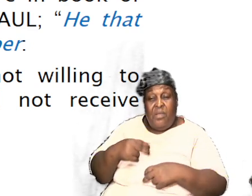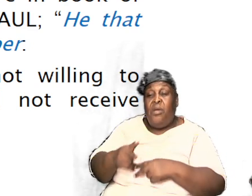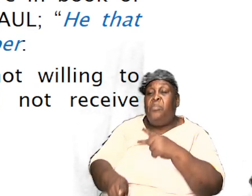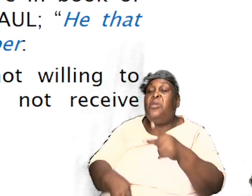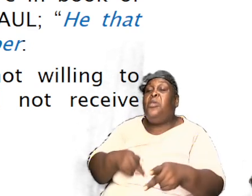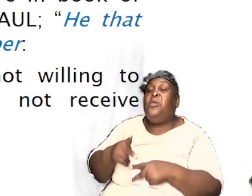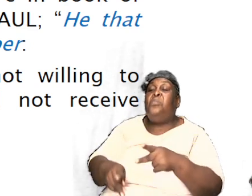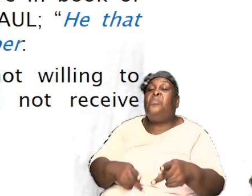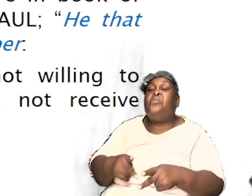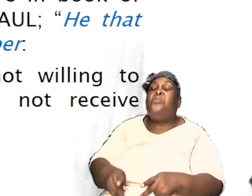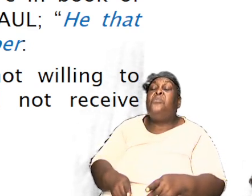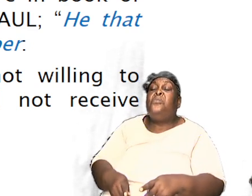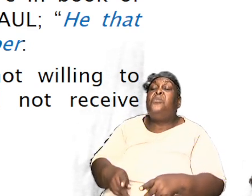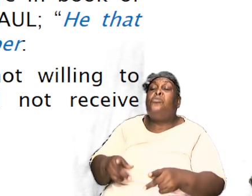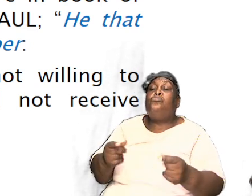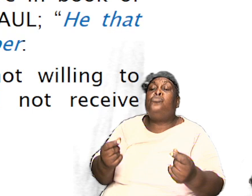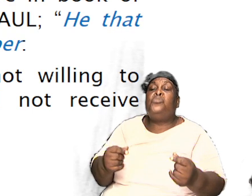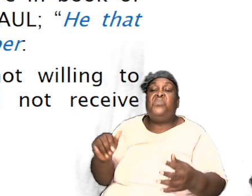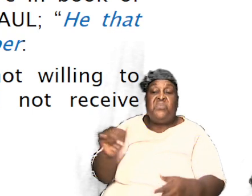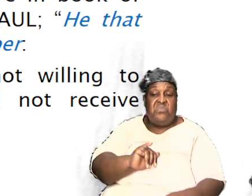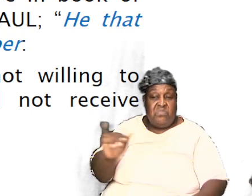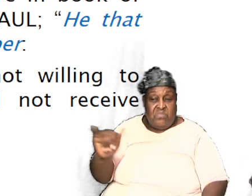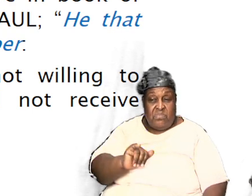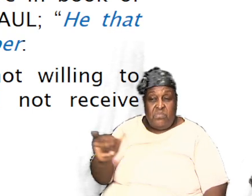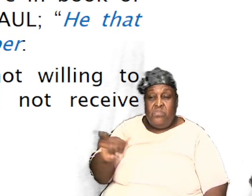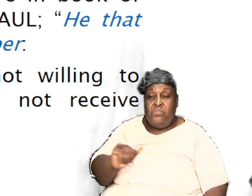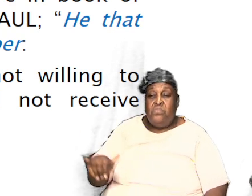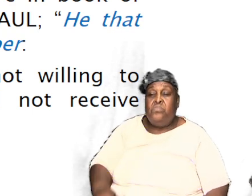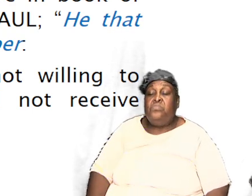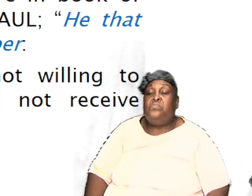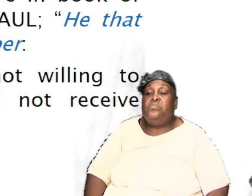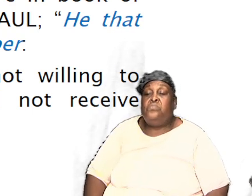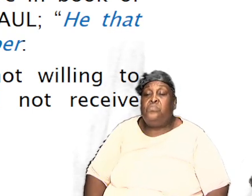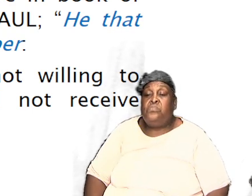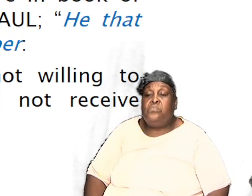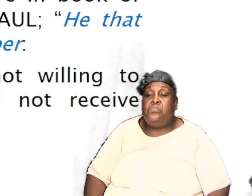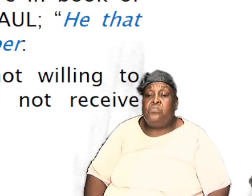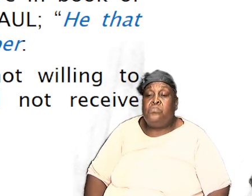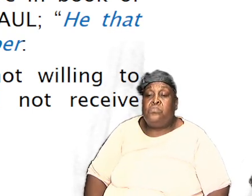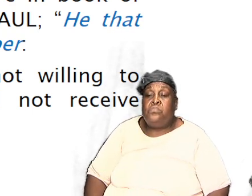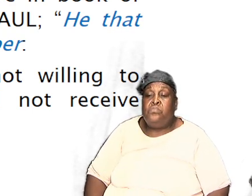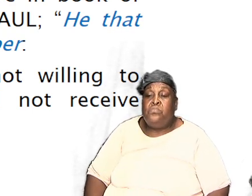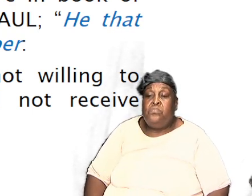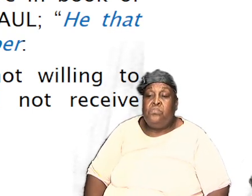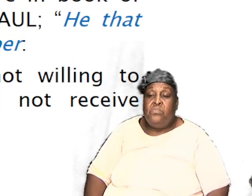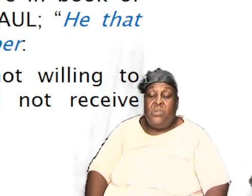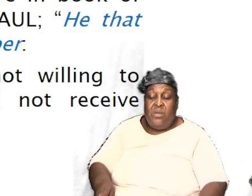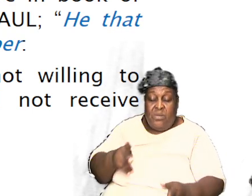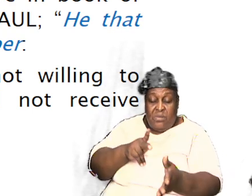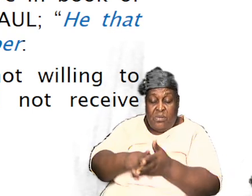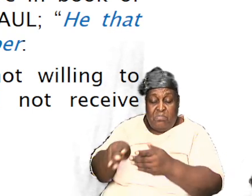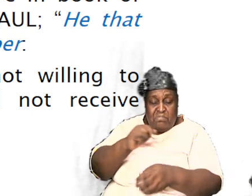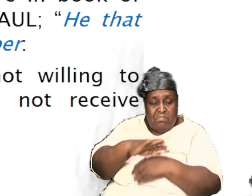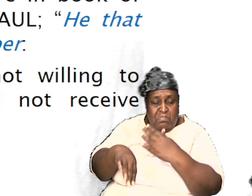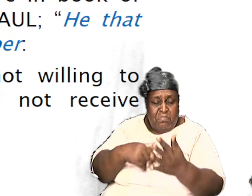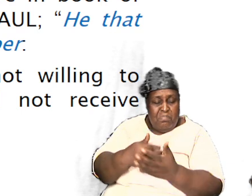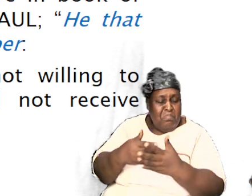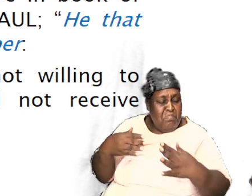would have followed through. and kill all the animals.